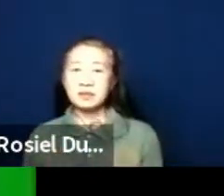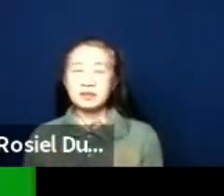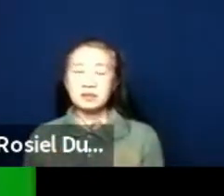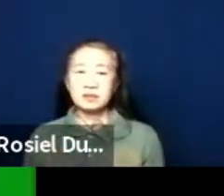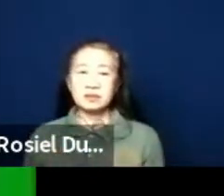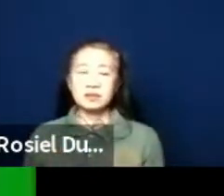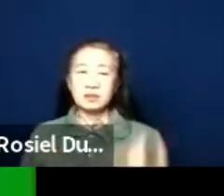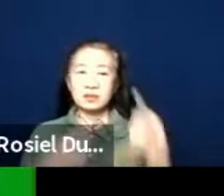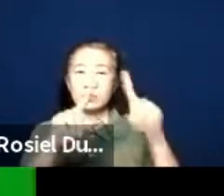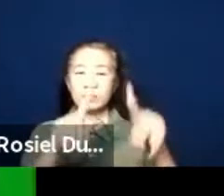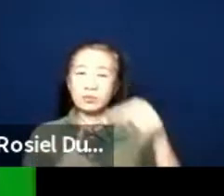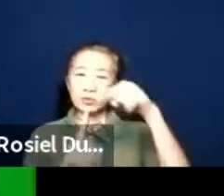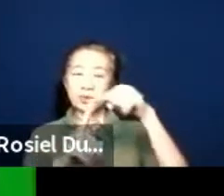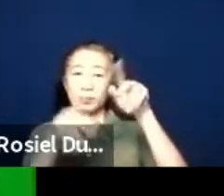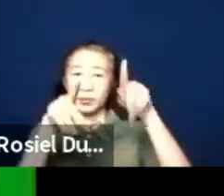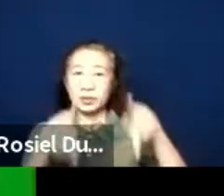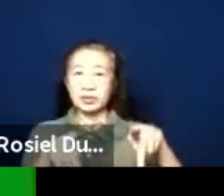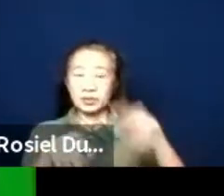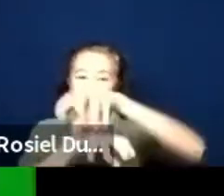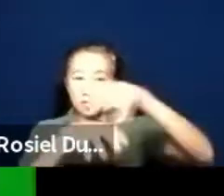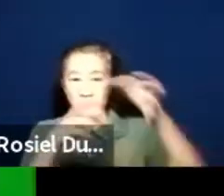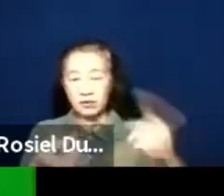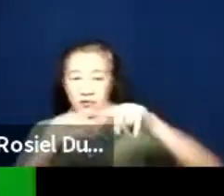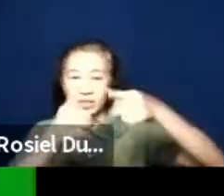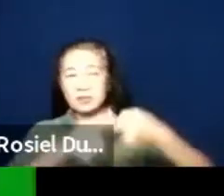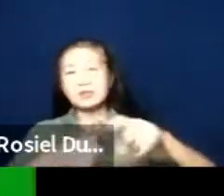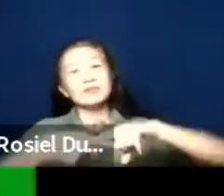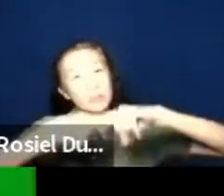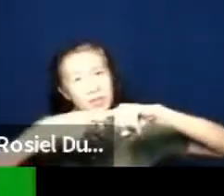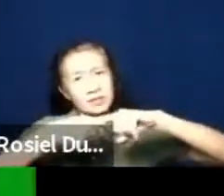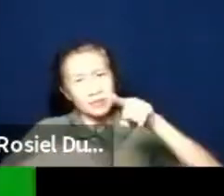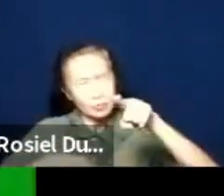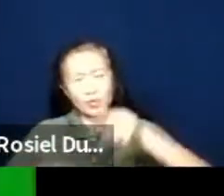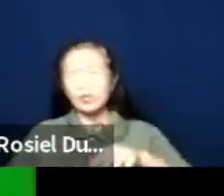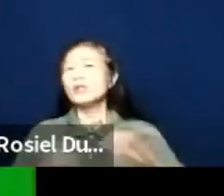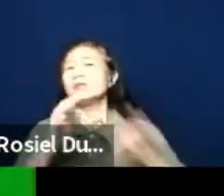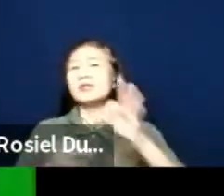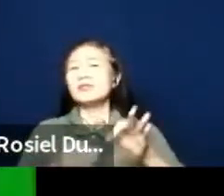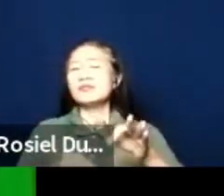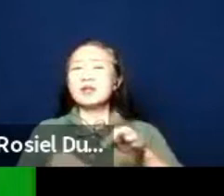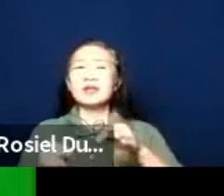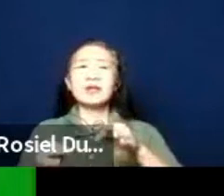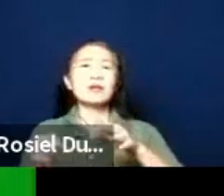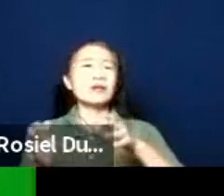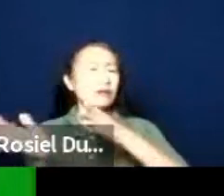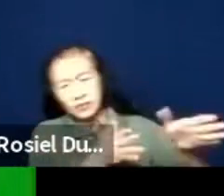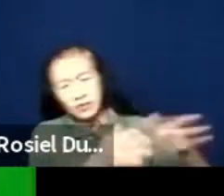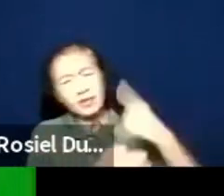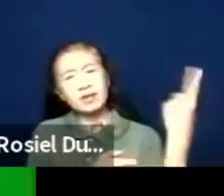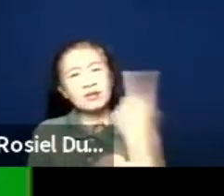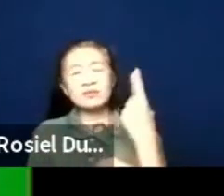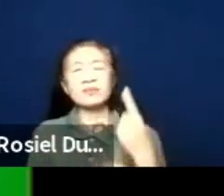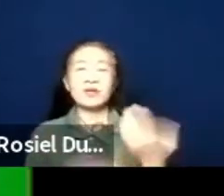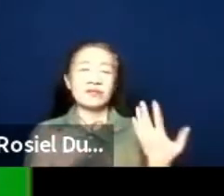your go-to person, your neighbor, your friend, your best friend. Okay. In case you're stranded, keep a kit of emergency supplies in your